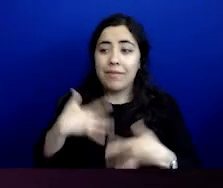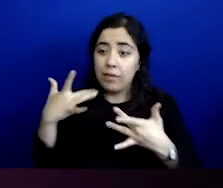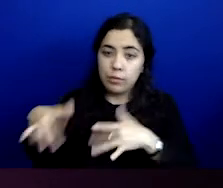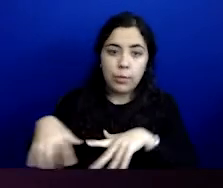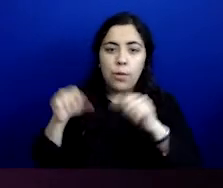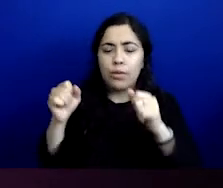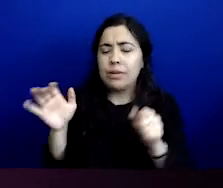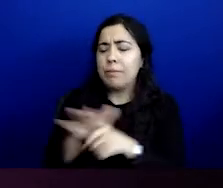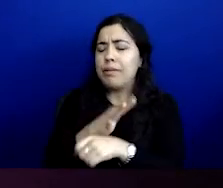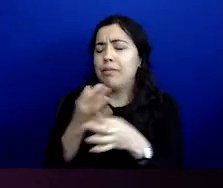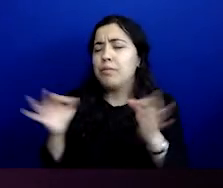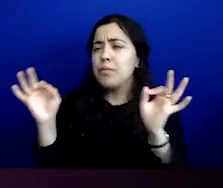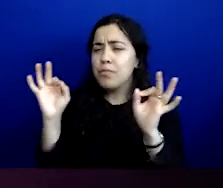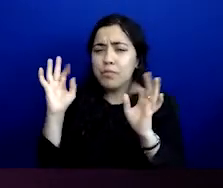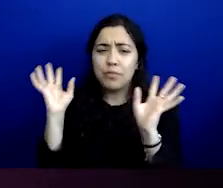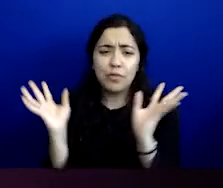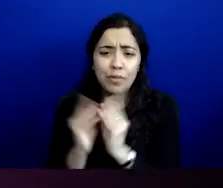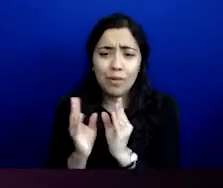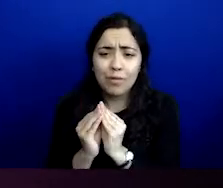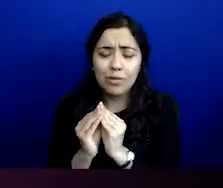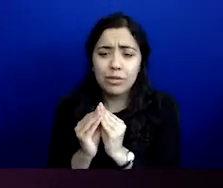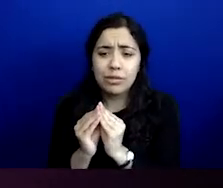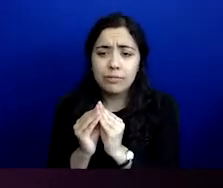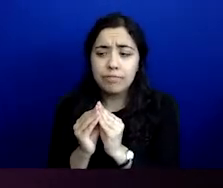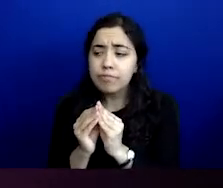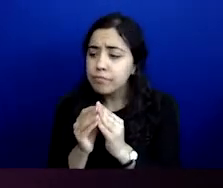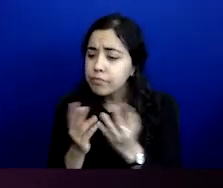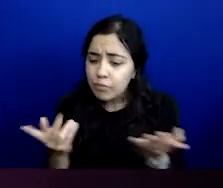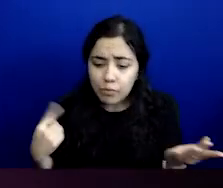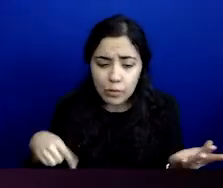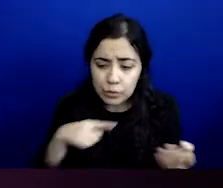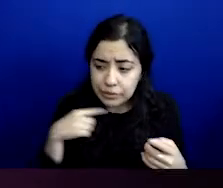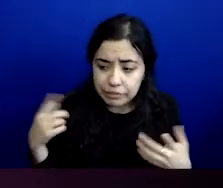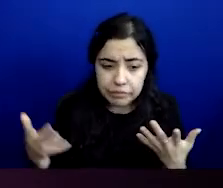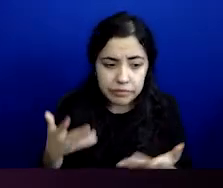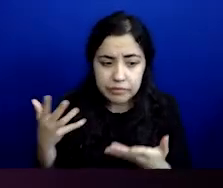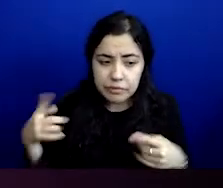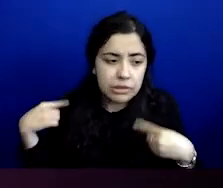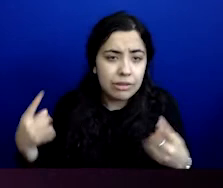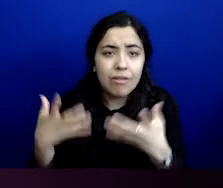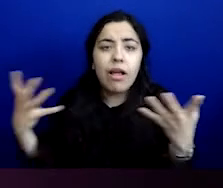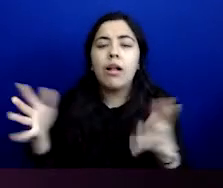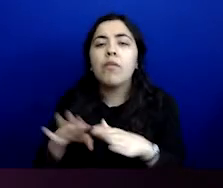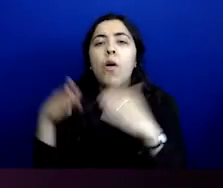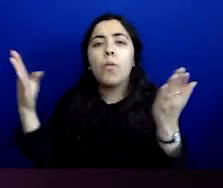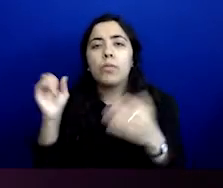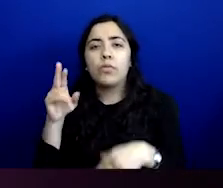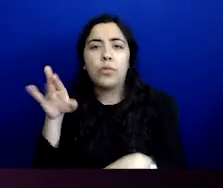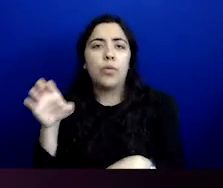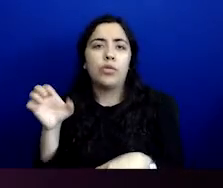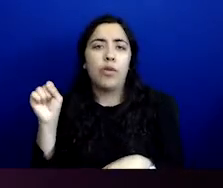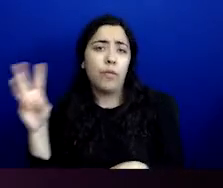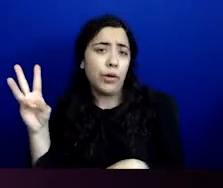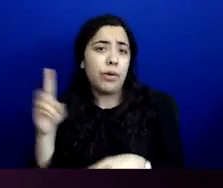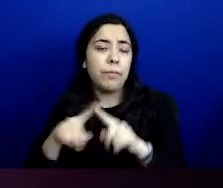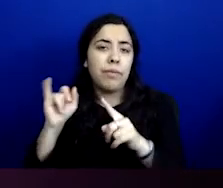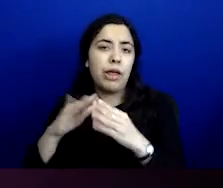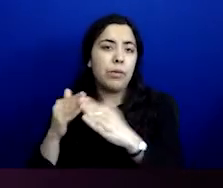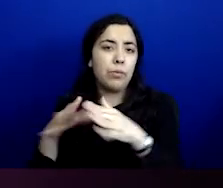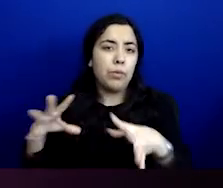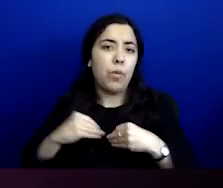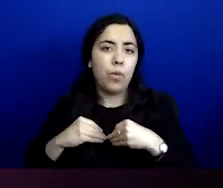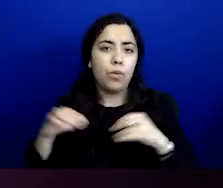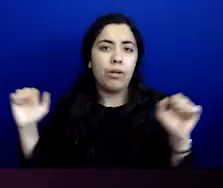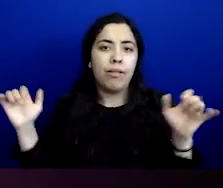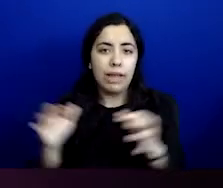free online conference. We've done a lot of open source software, but it's a community-owned